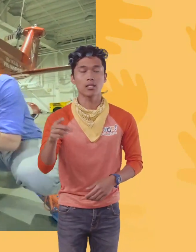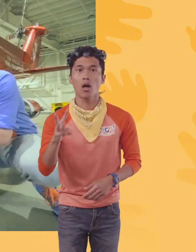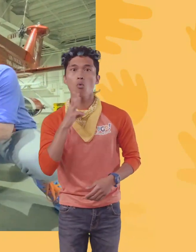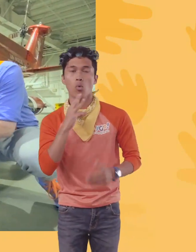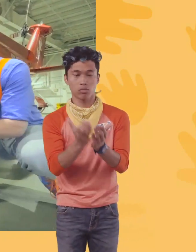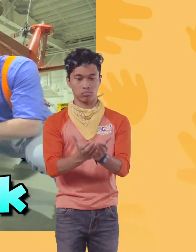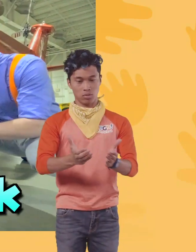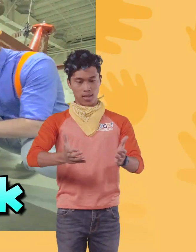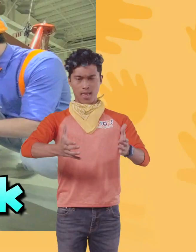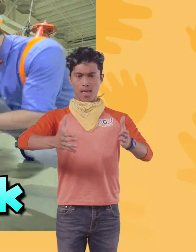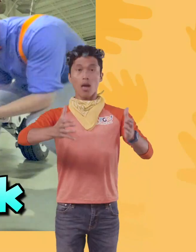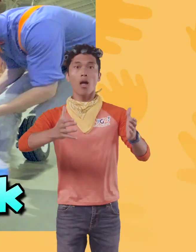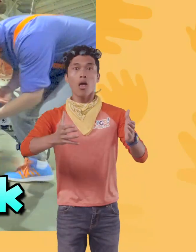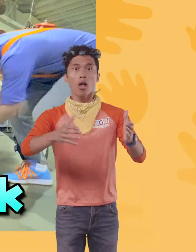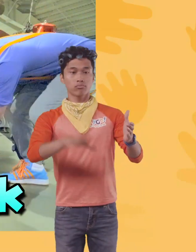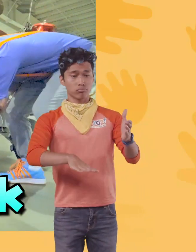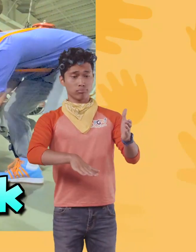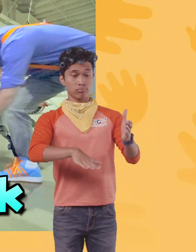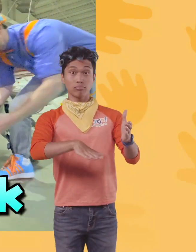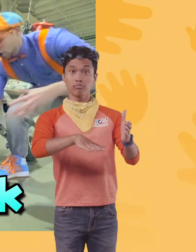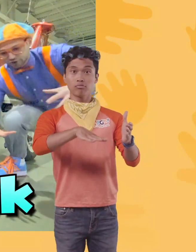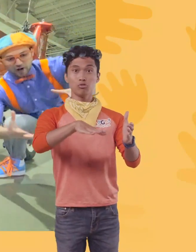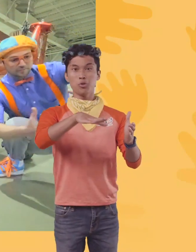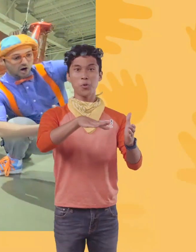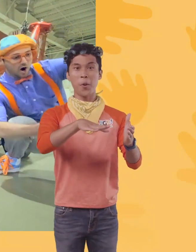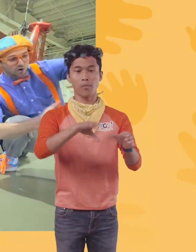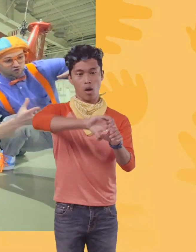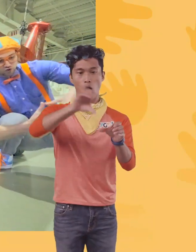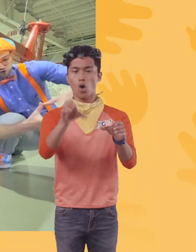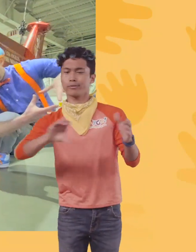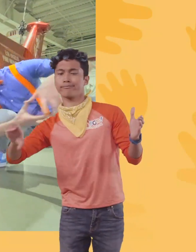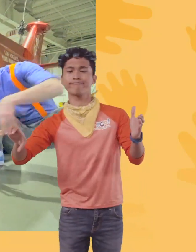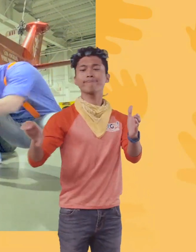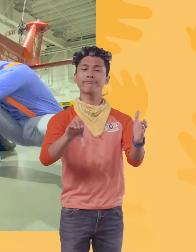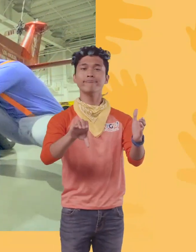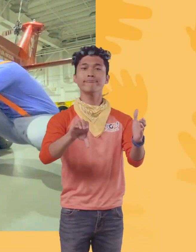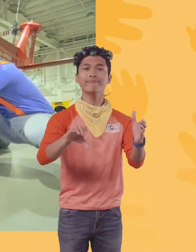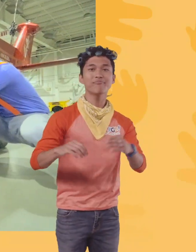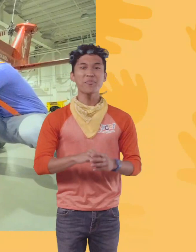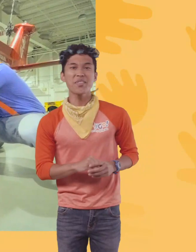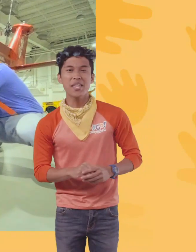this is a water tank. And you fill it up right here. Grab the hose.